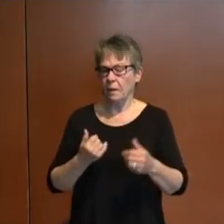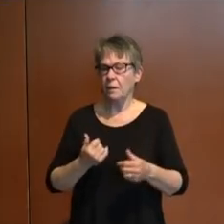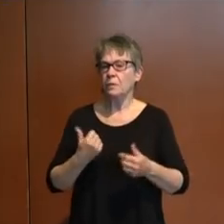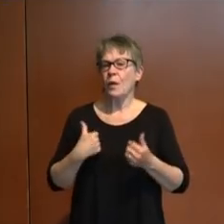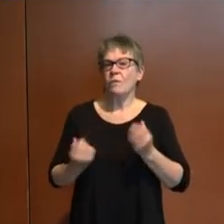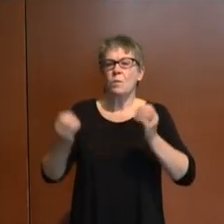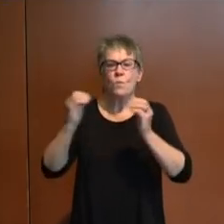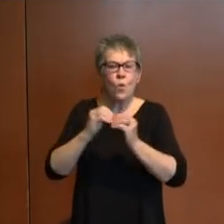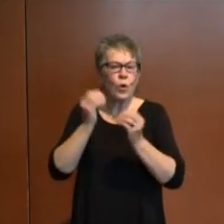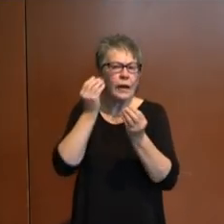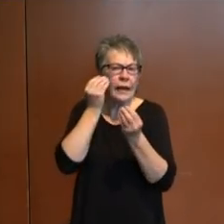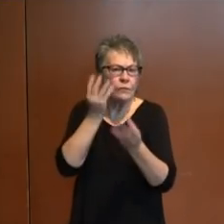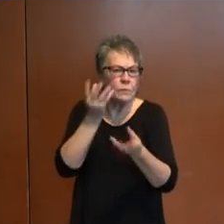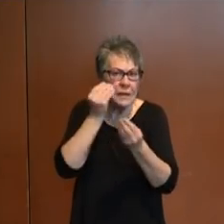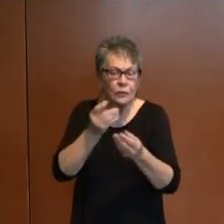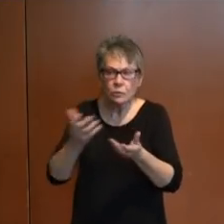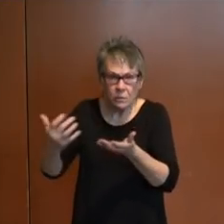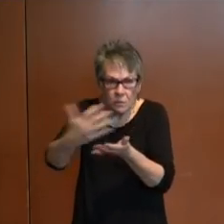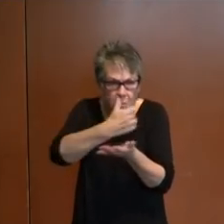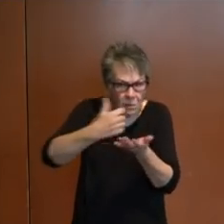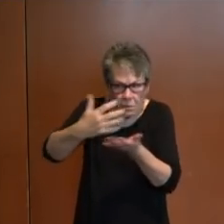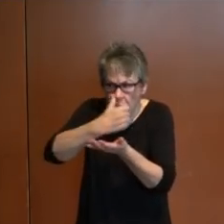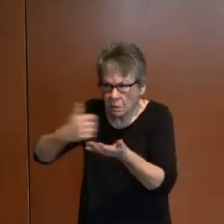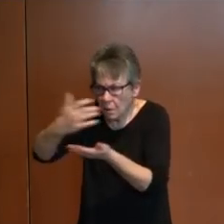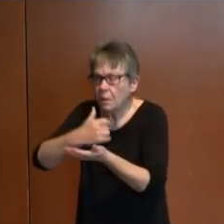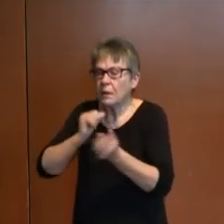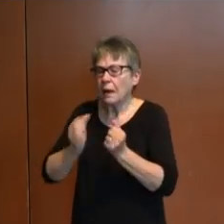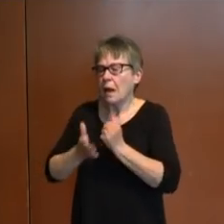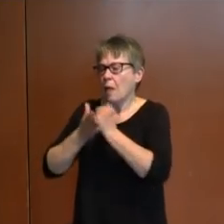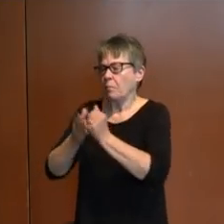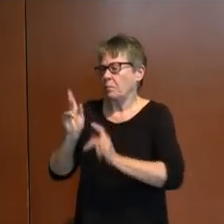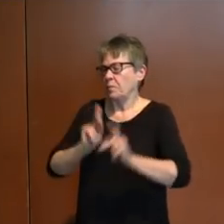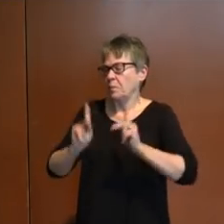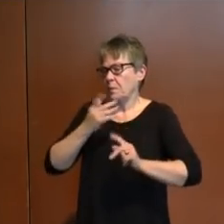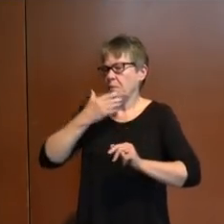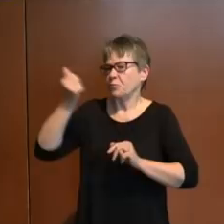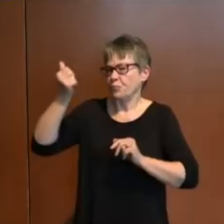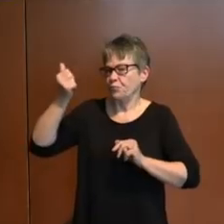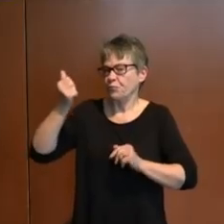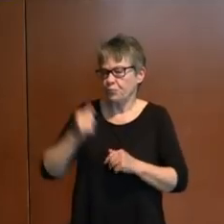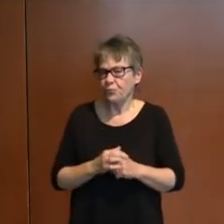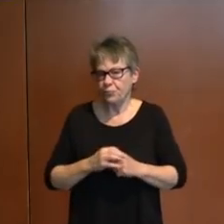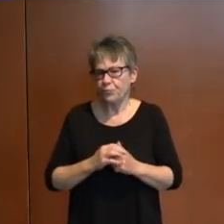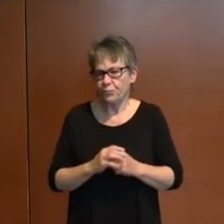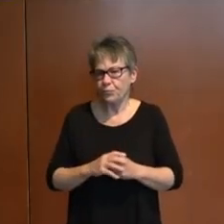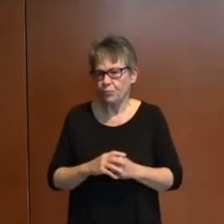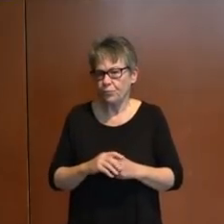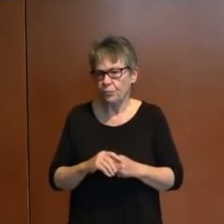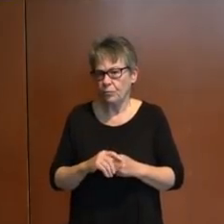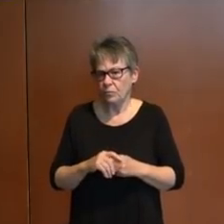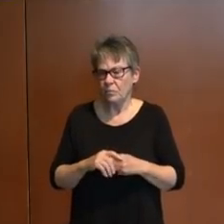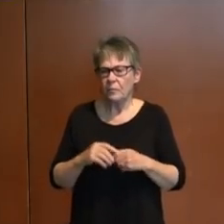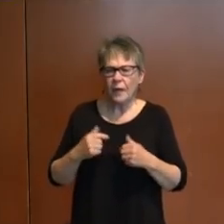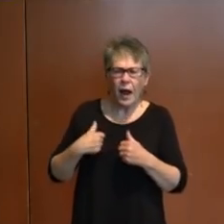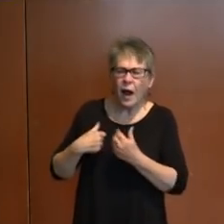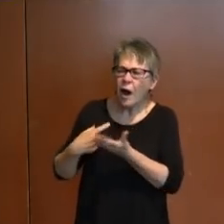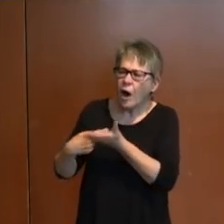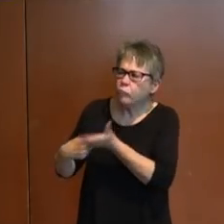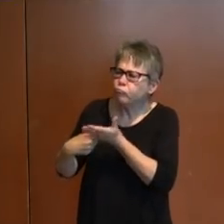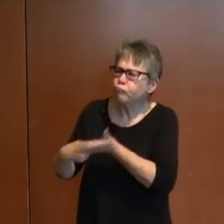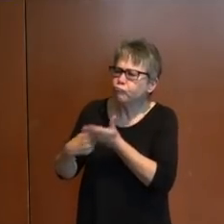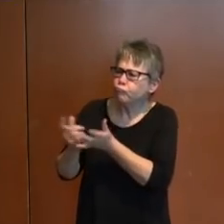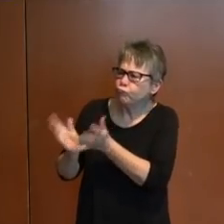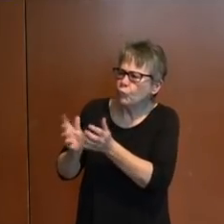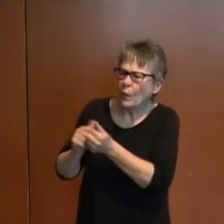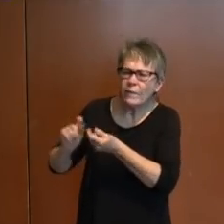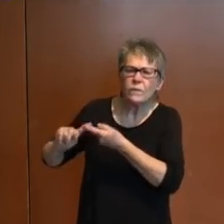On a related note, I spoke earlier today with a friend, a fellow I'm a former member